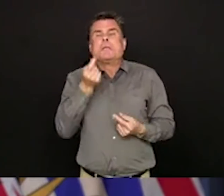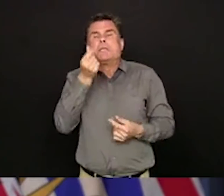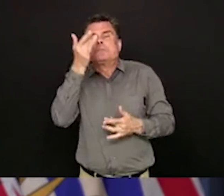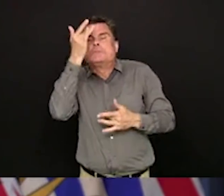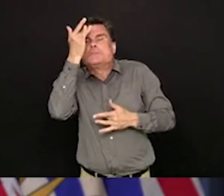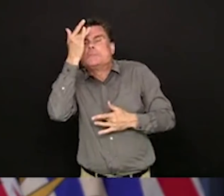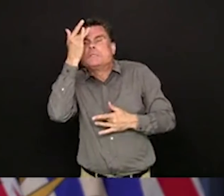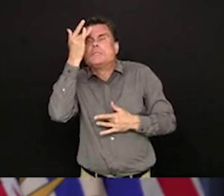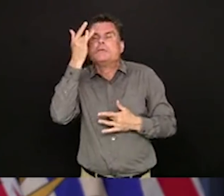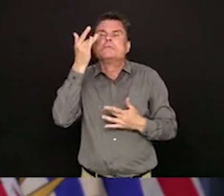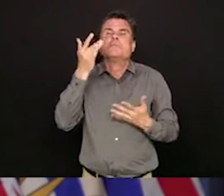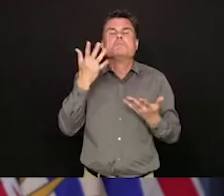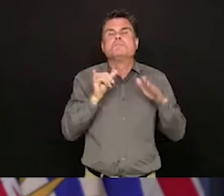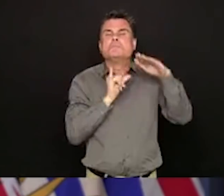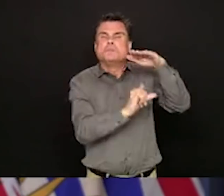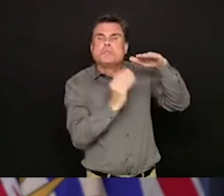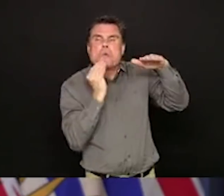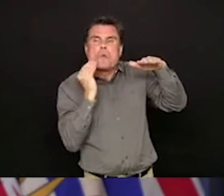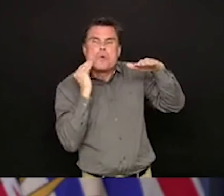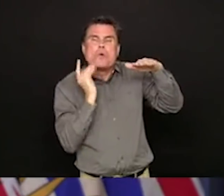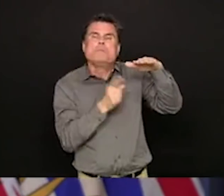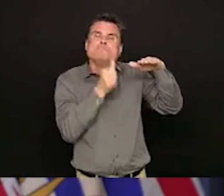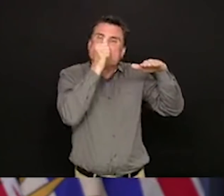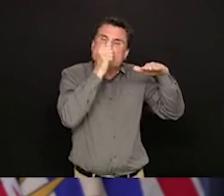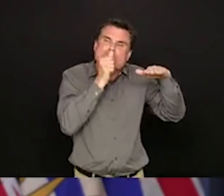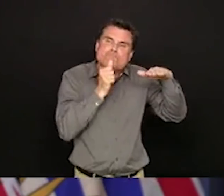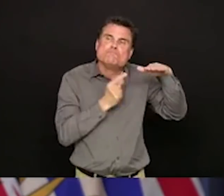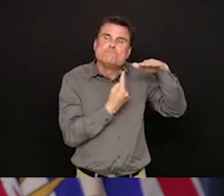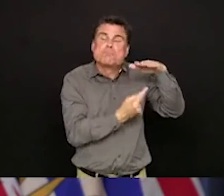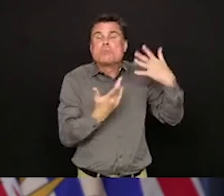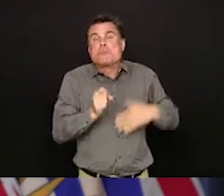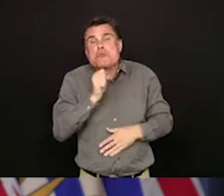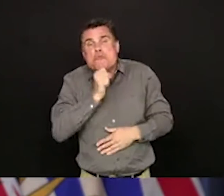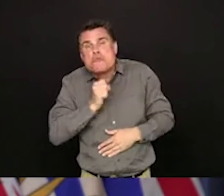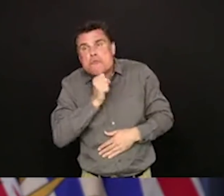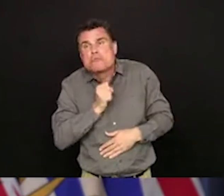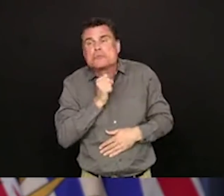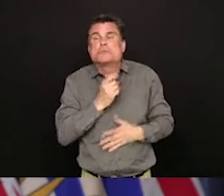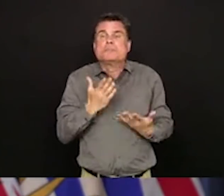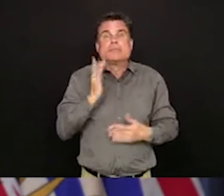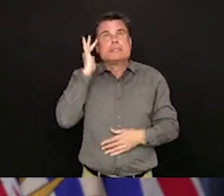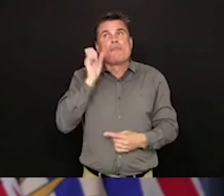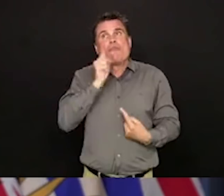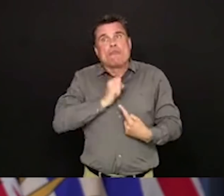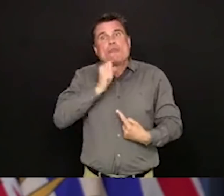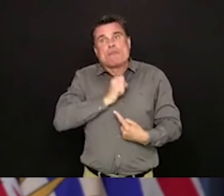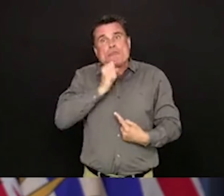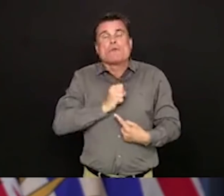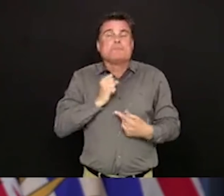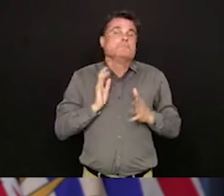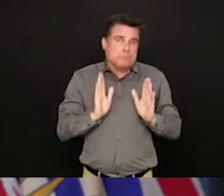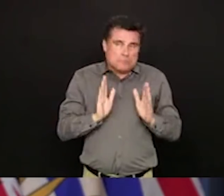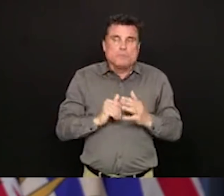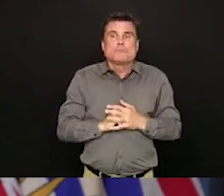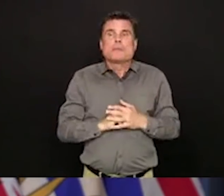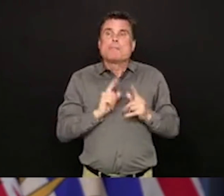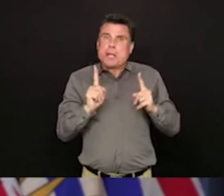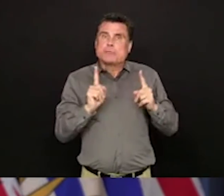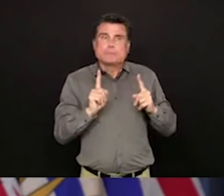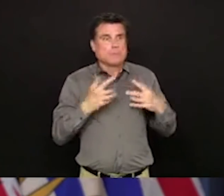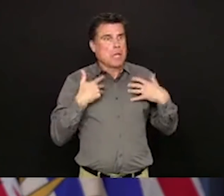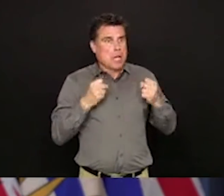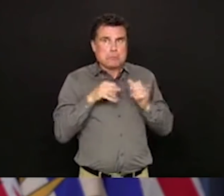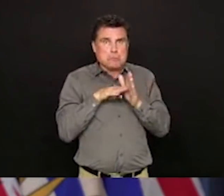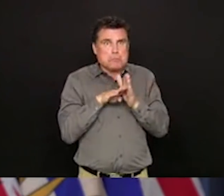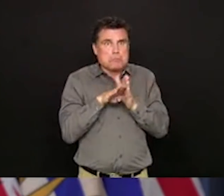that may go on for a period of time, and you're otherwise well, you're back to your normal activities, and it's 10 days since